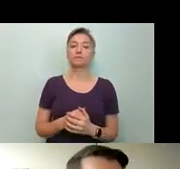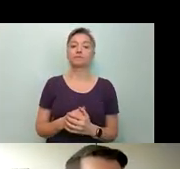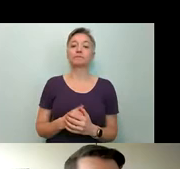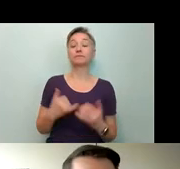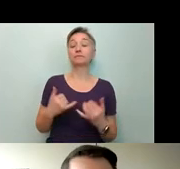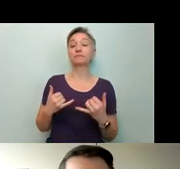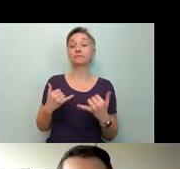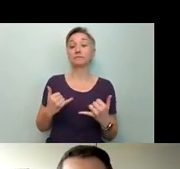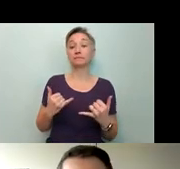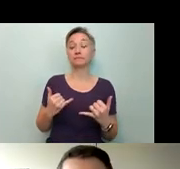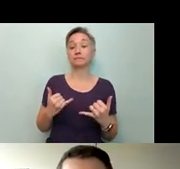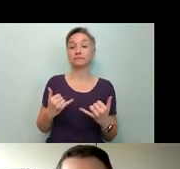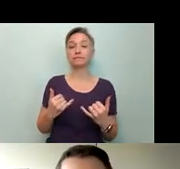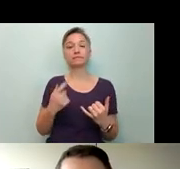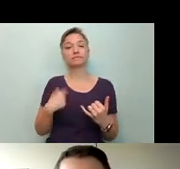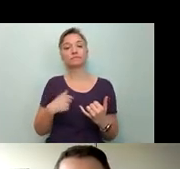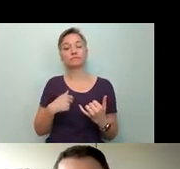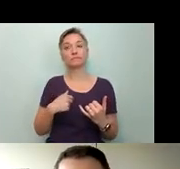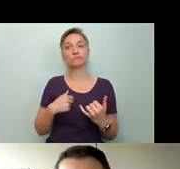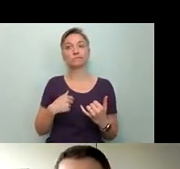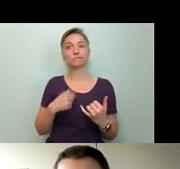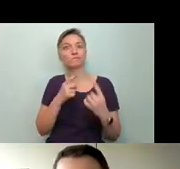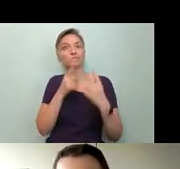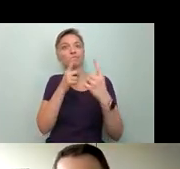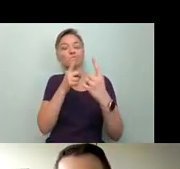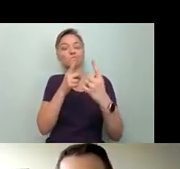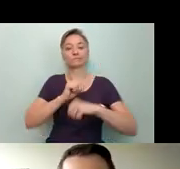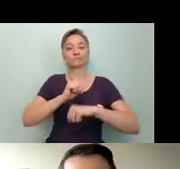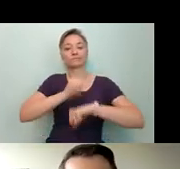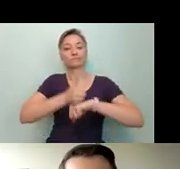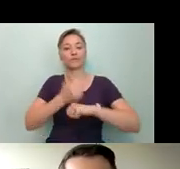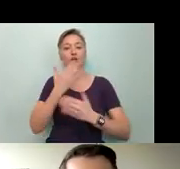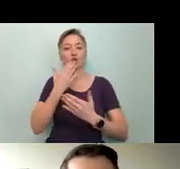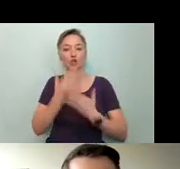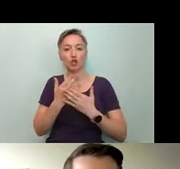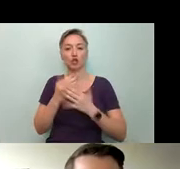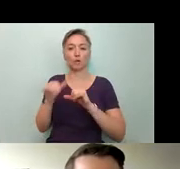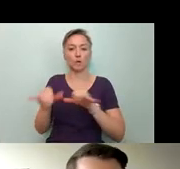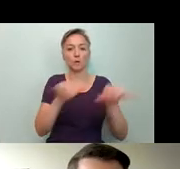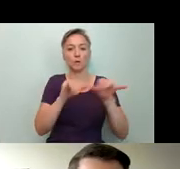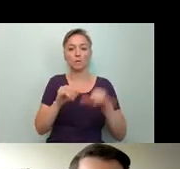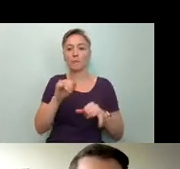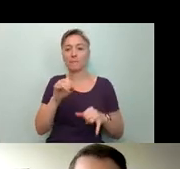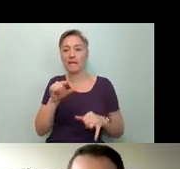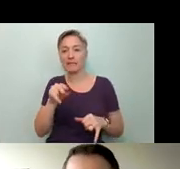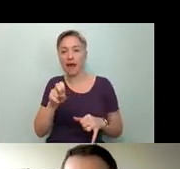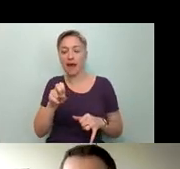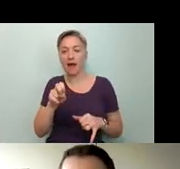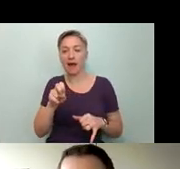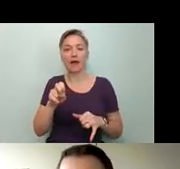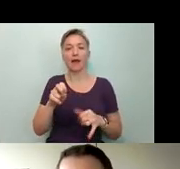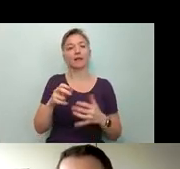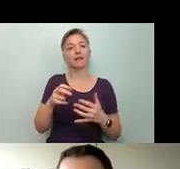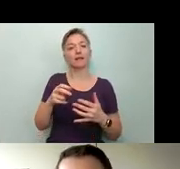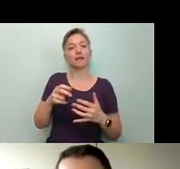really are going to focus on establishing a good sort of baseline for everyone around what the project intends to